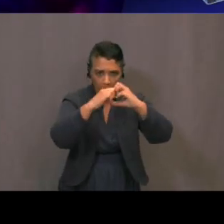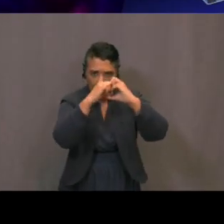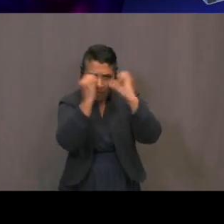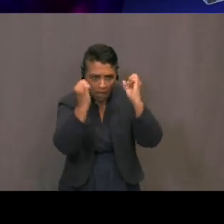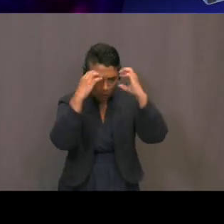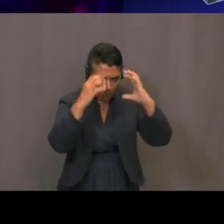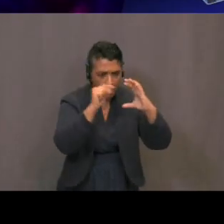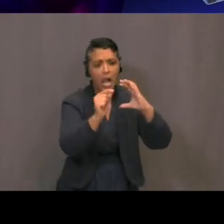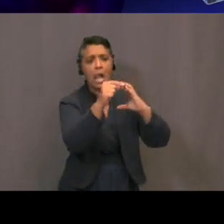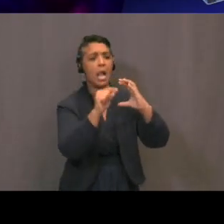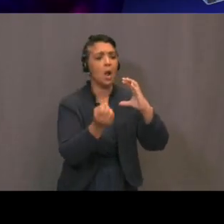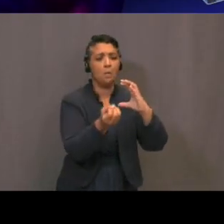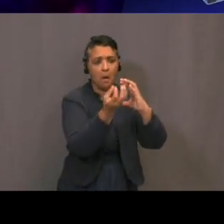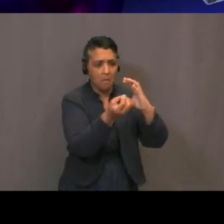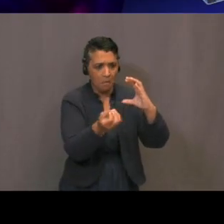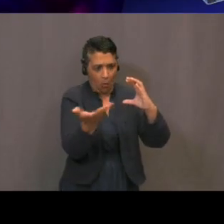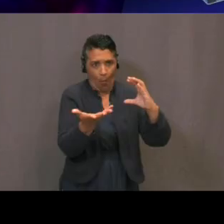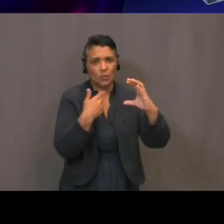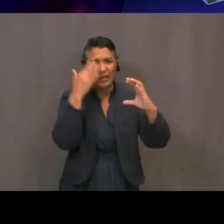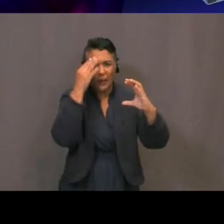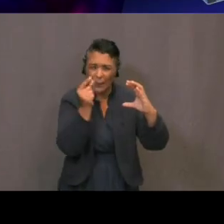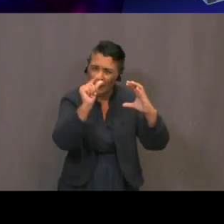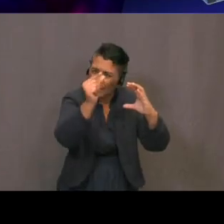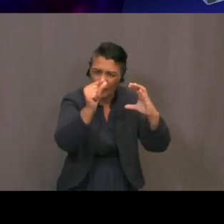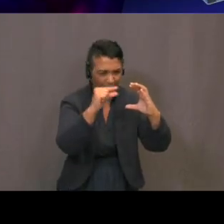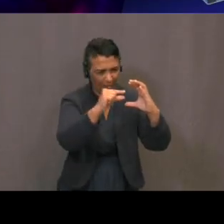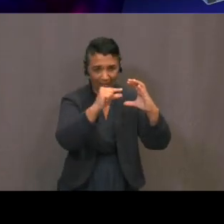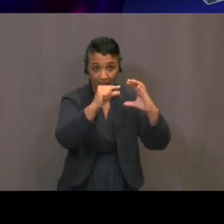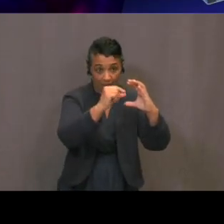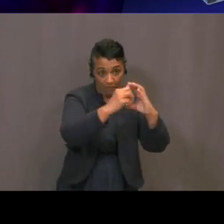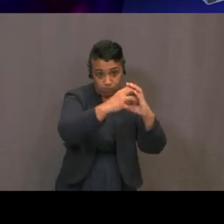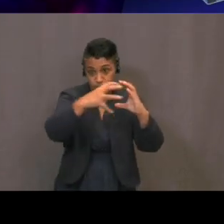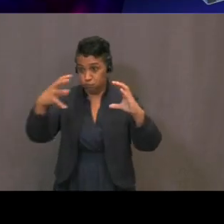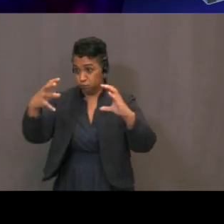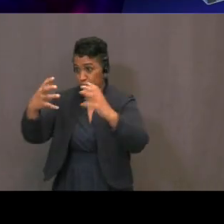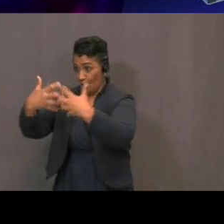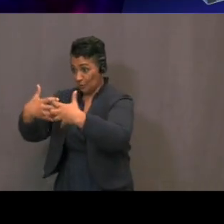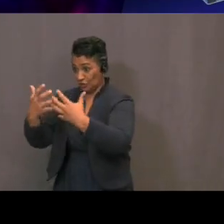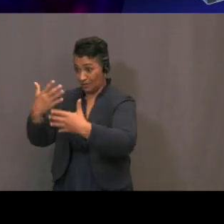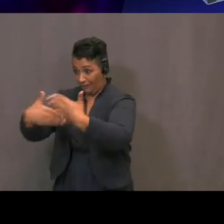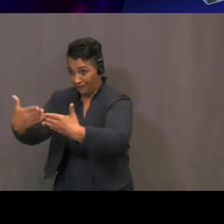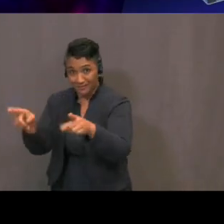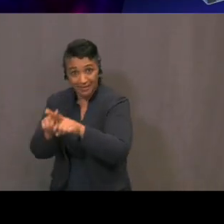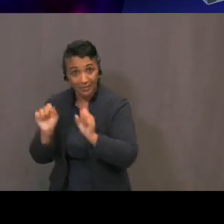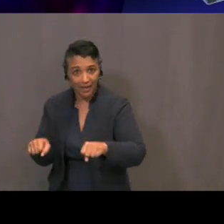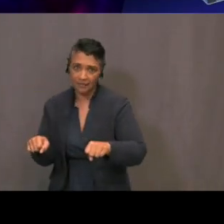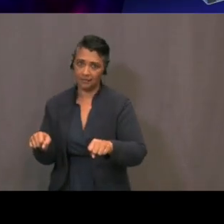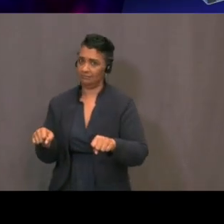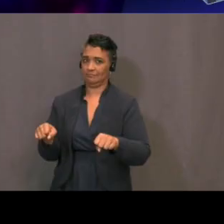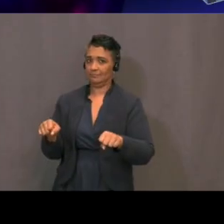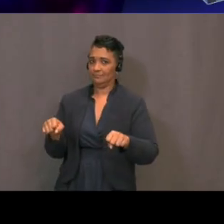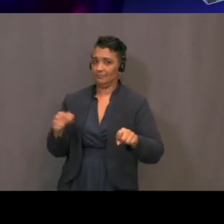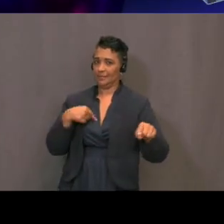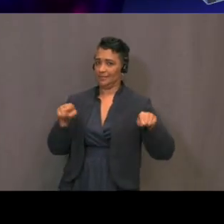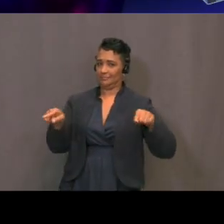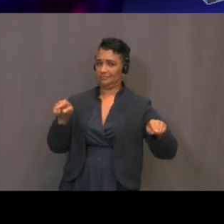we actually think that we can reproduce the human brain is quite stunning.